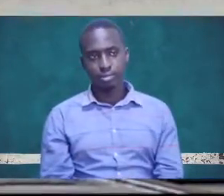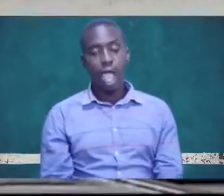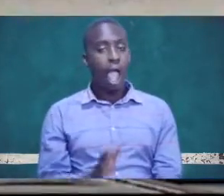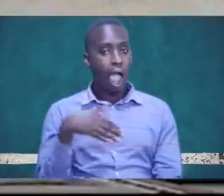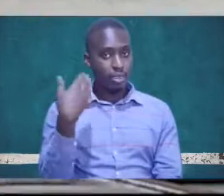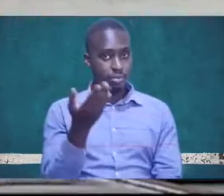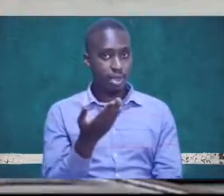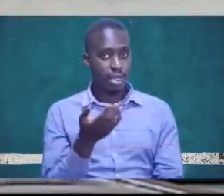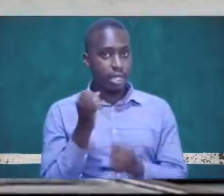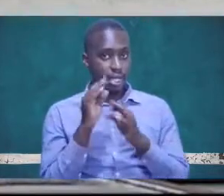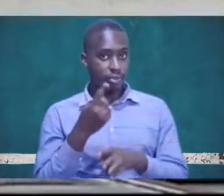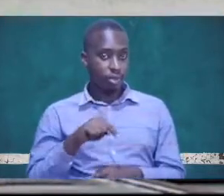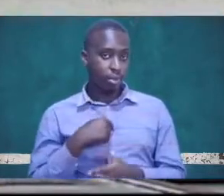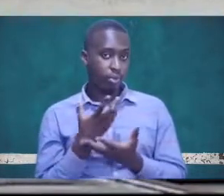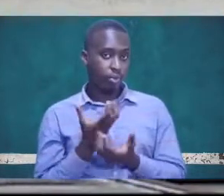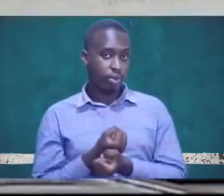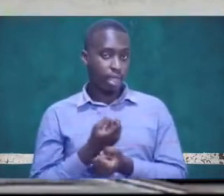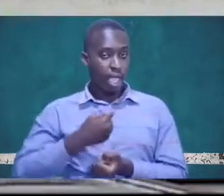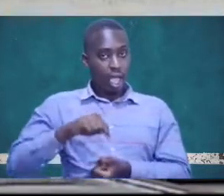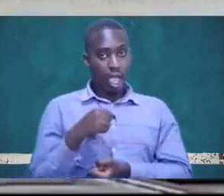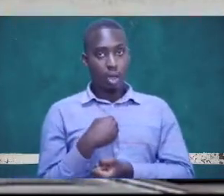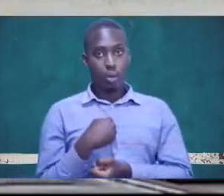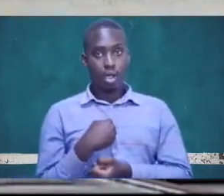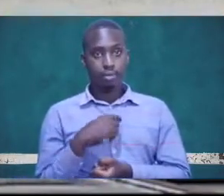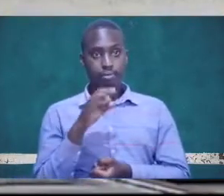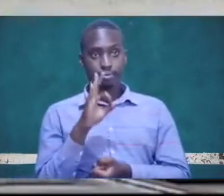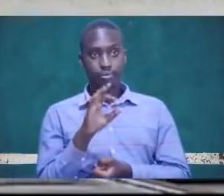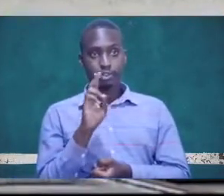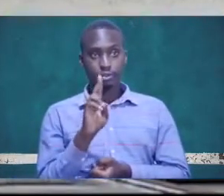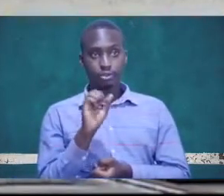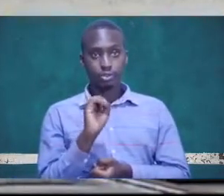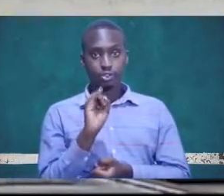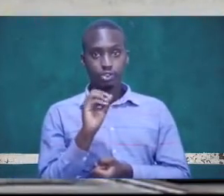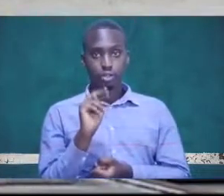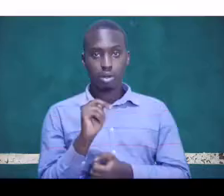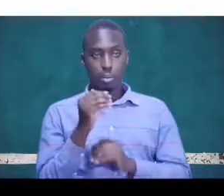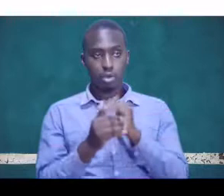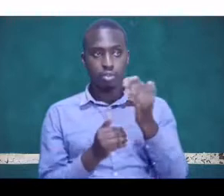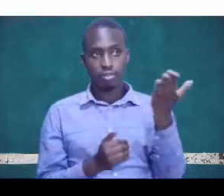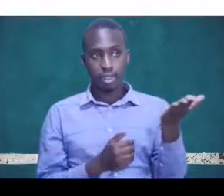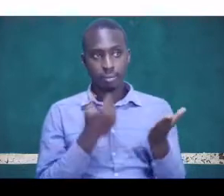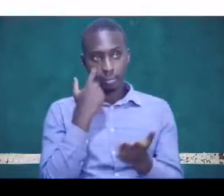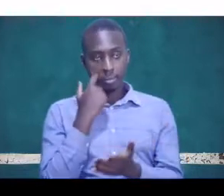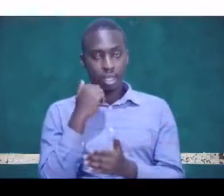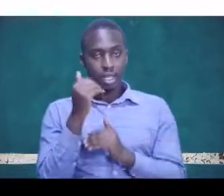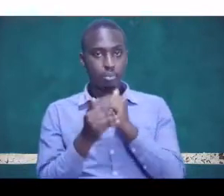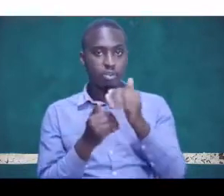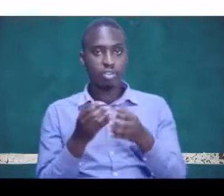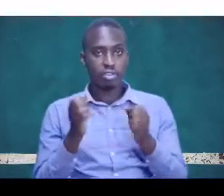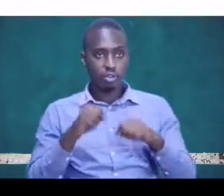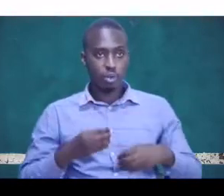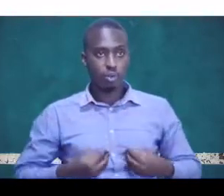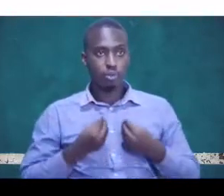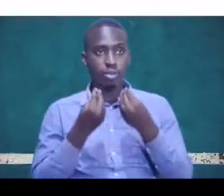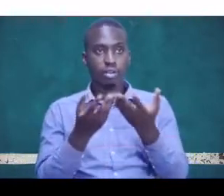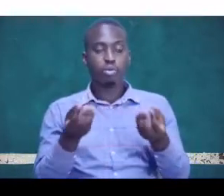then, when we have our fusion process there, so it is the process which